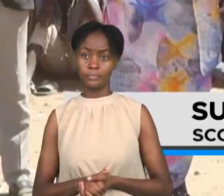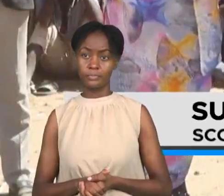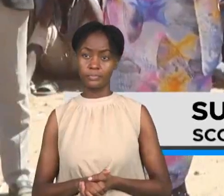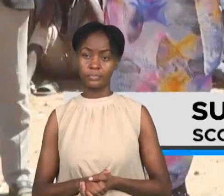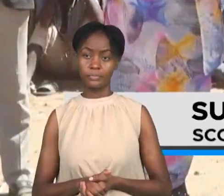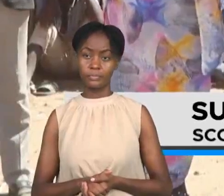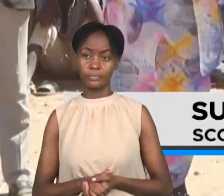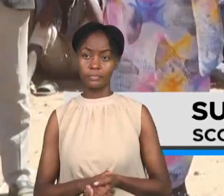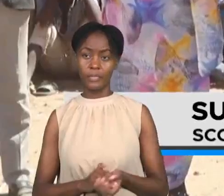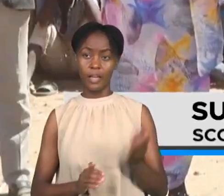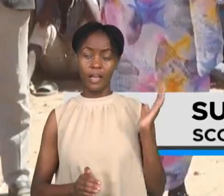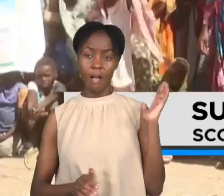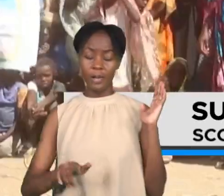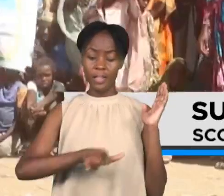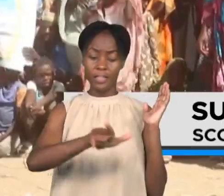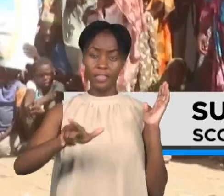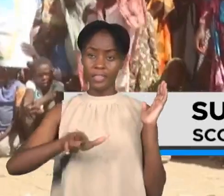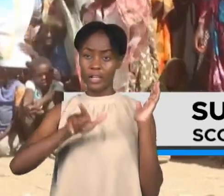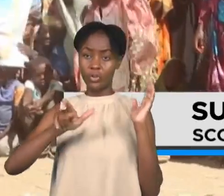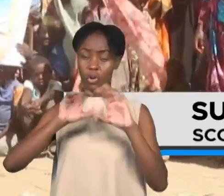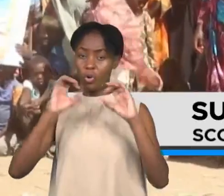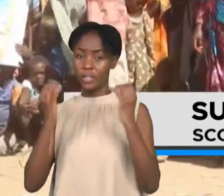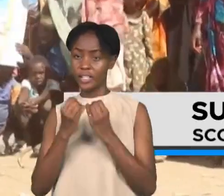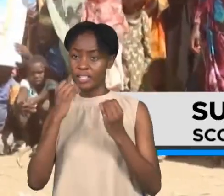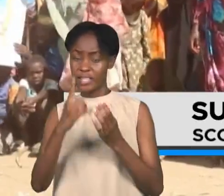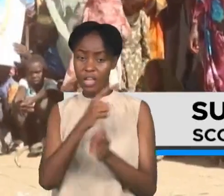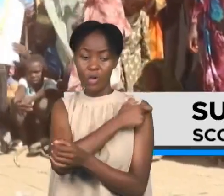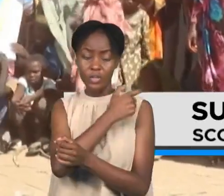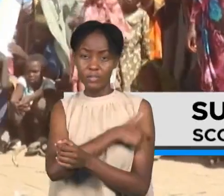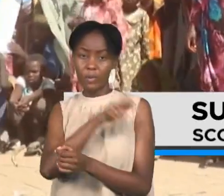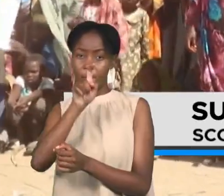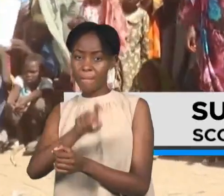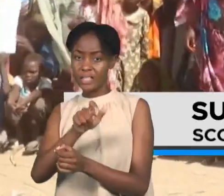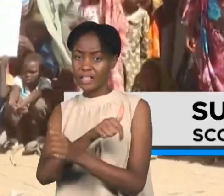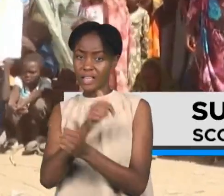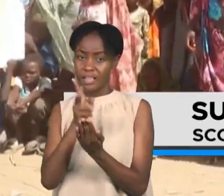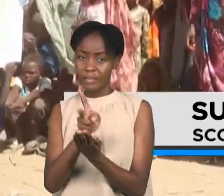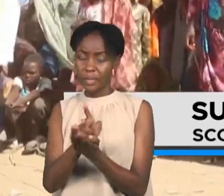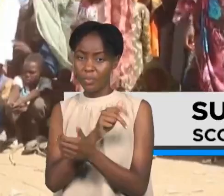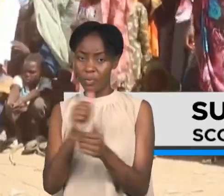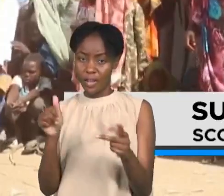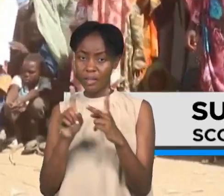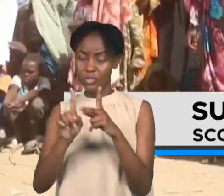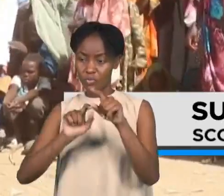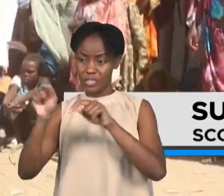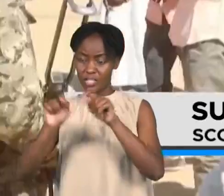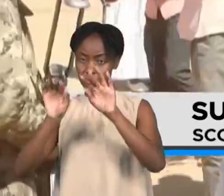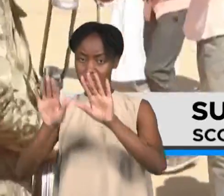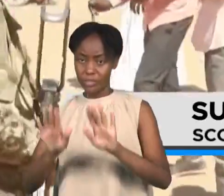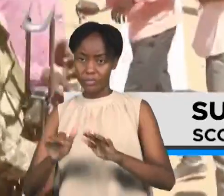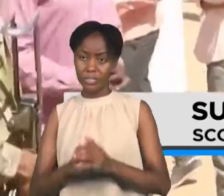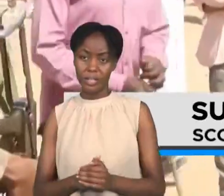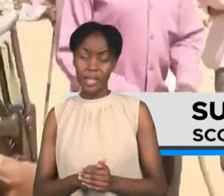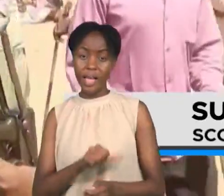The union's local branch also said health facilities must be secured and transport made available. The head of Sudan's ruling body, Army